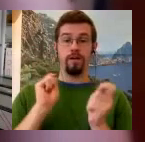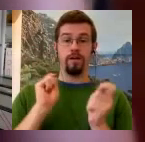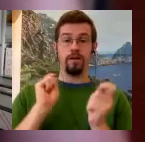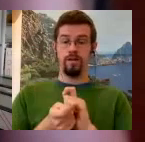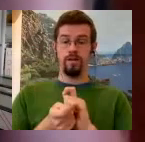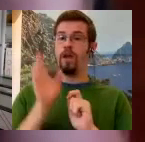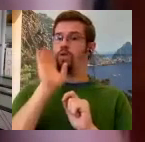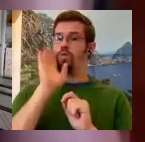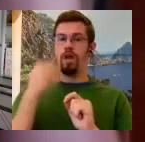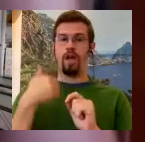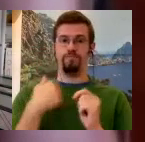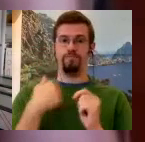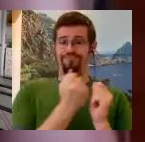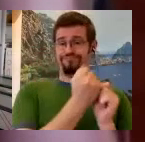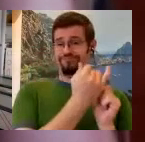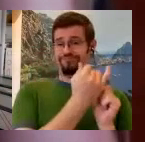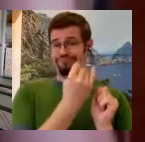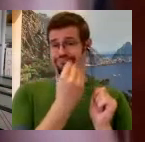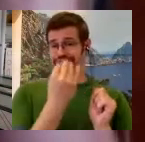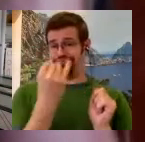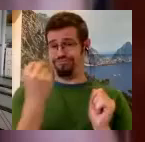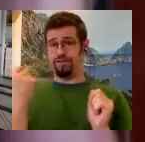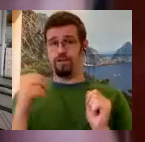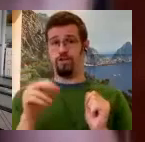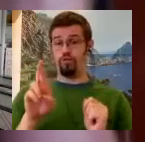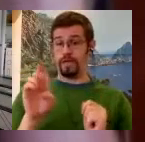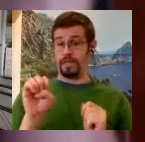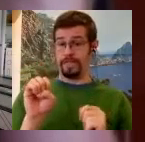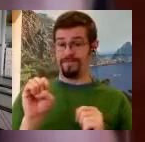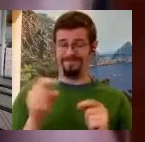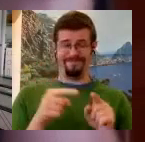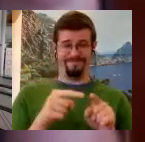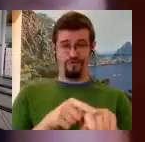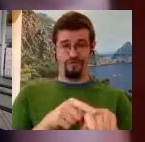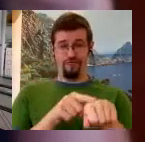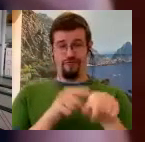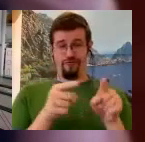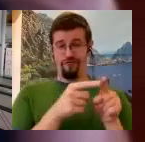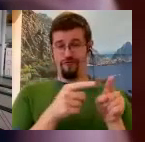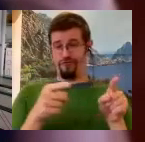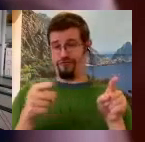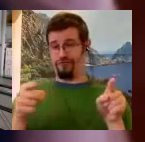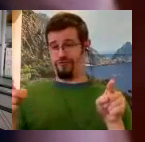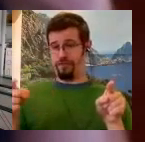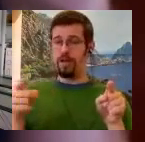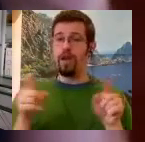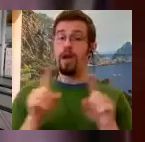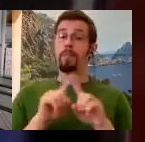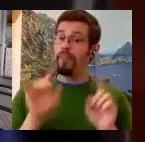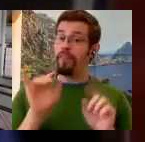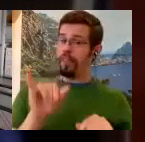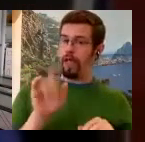But that regular expression, when you use it, will find all the signs that look like that sign that you just asked for.